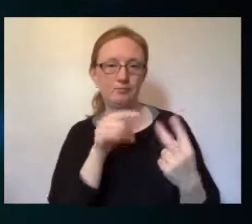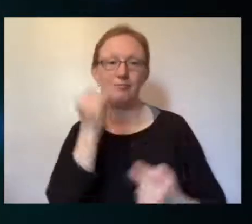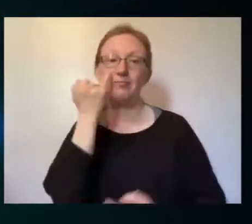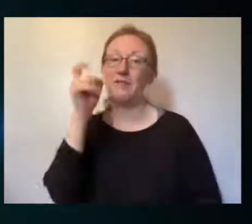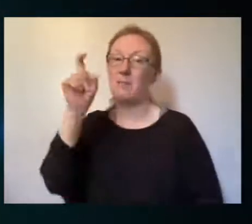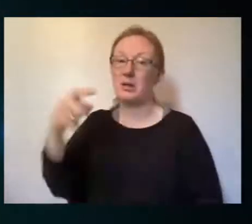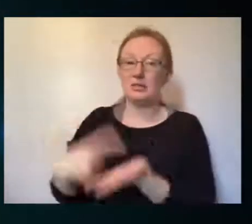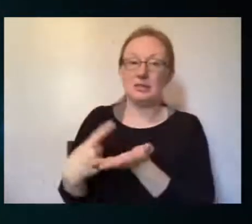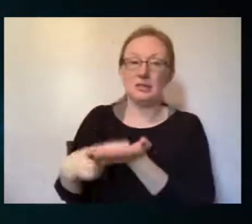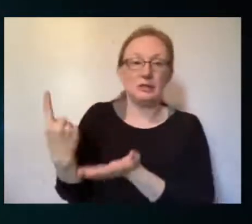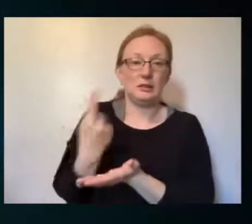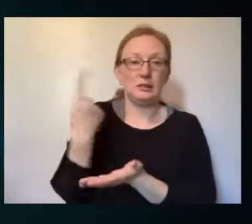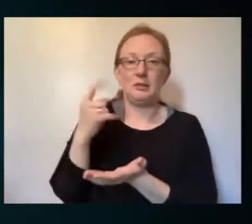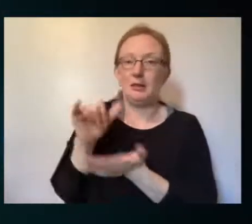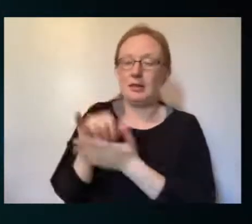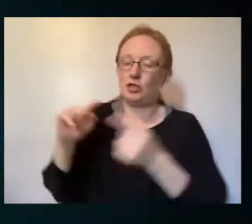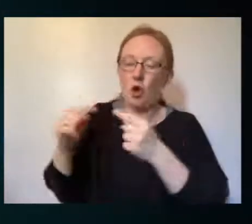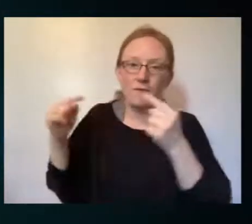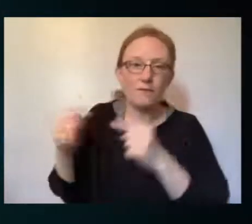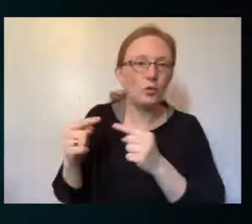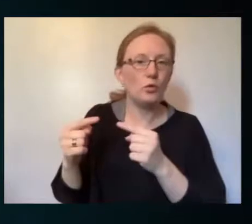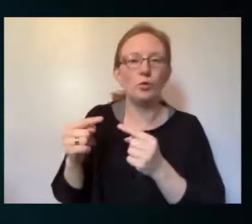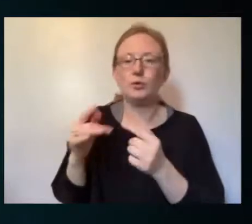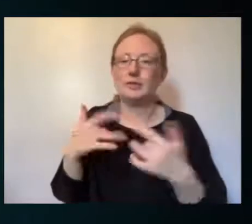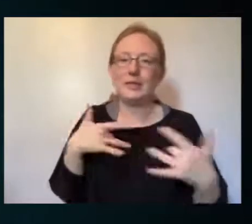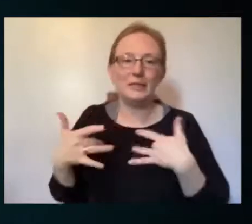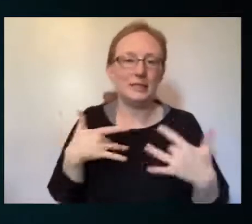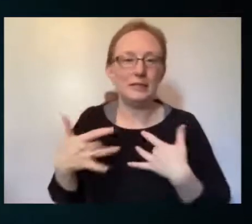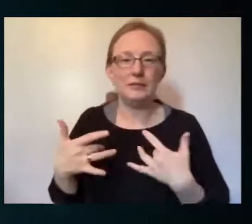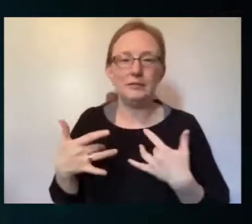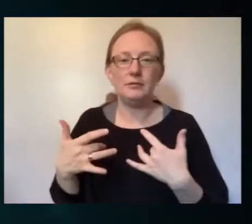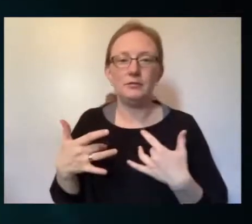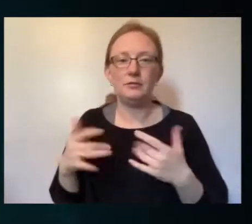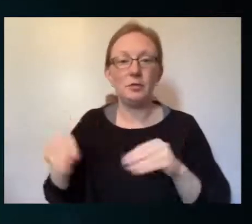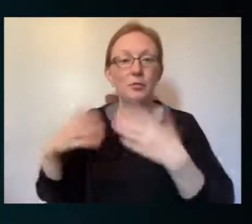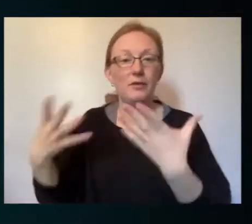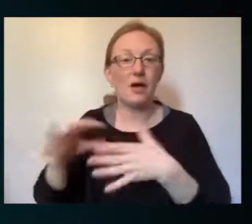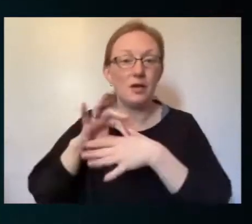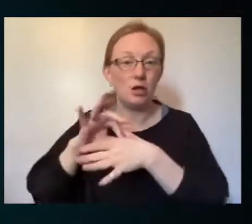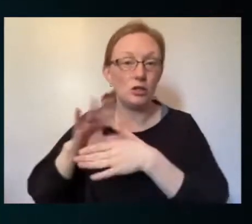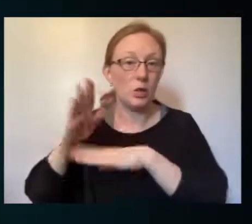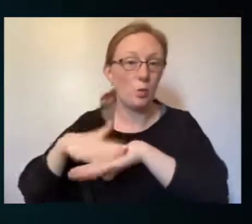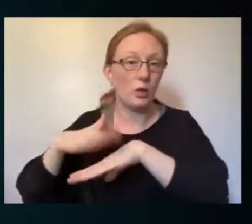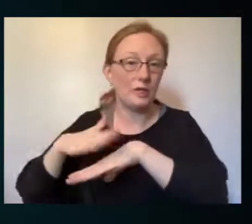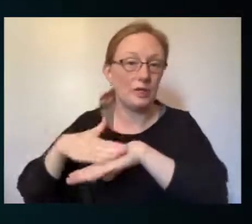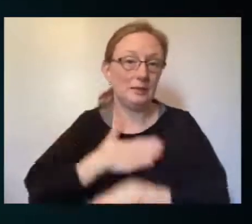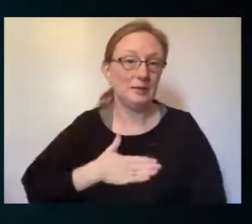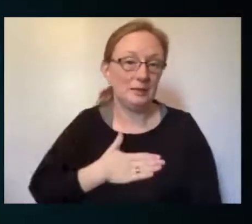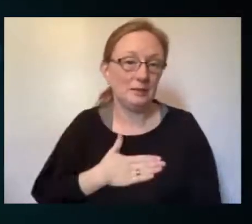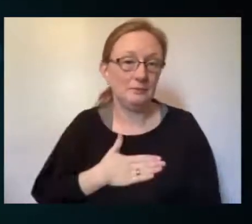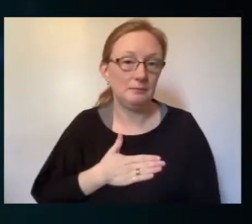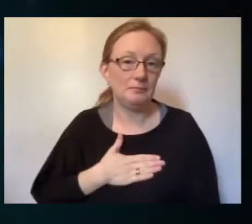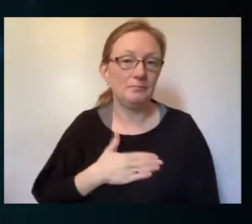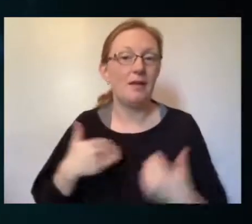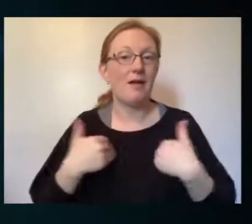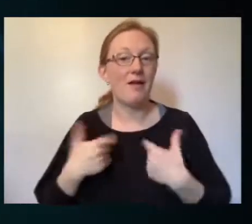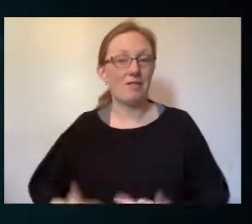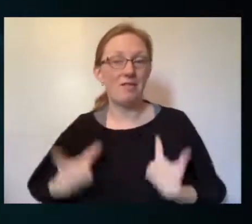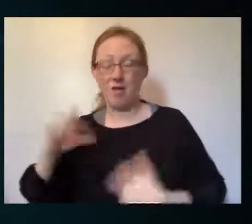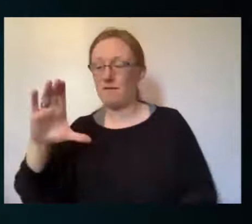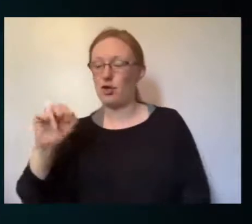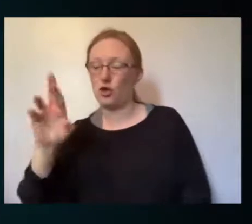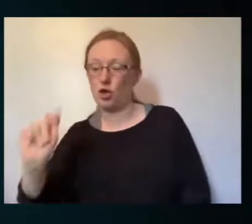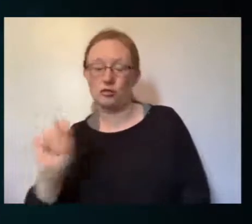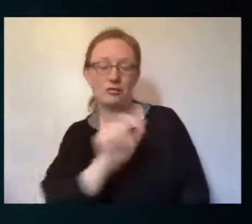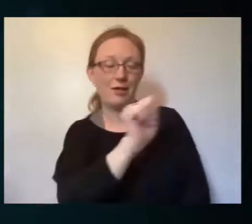discuss something potentially harmful, stressful, or sensitive, we ask you to provide a content warning. We have live CART,